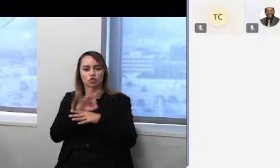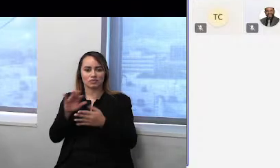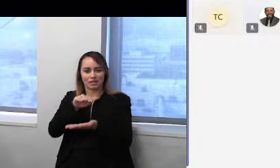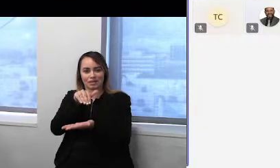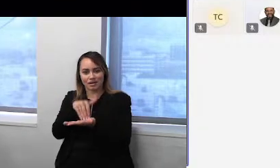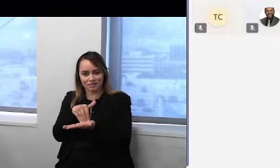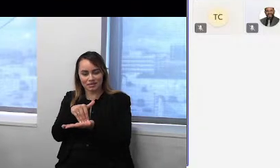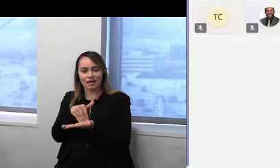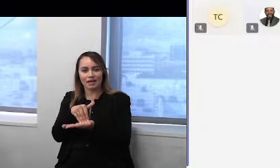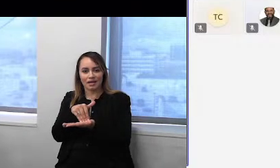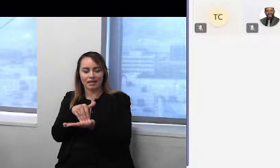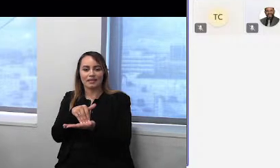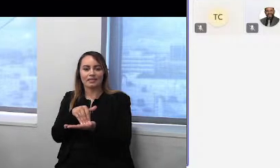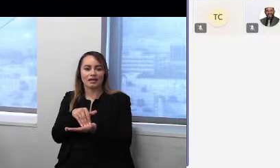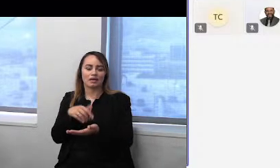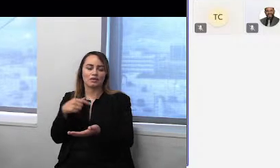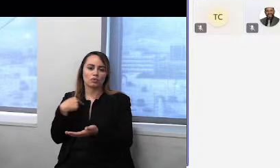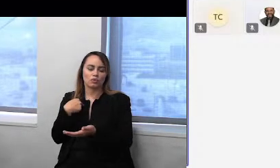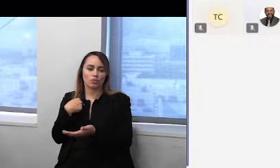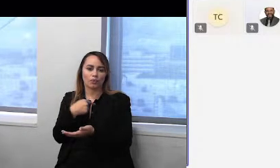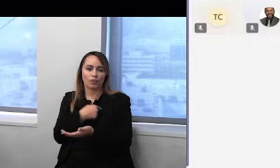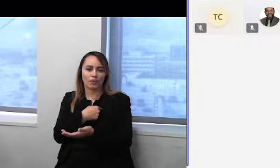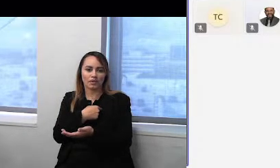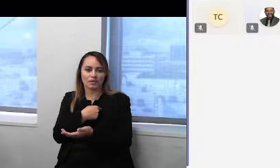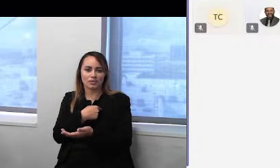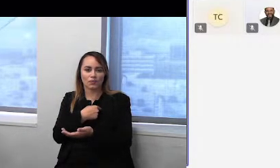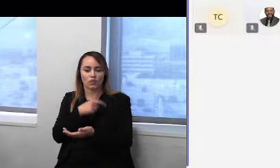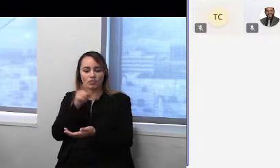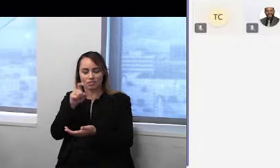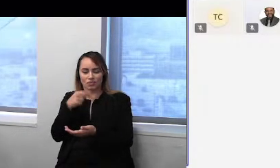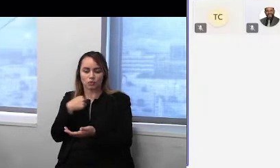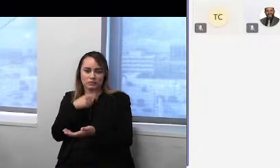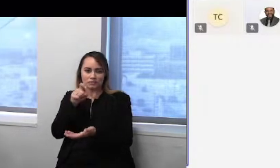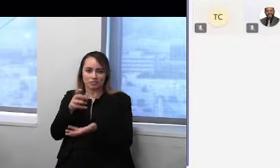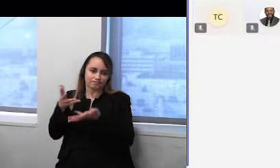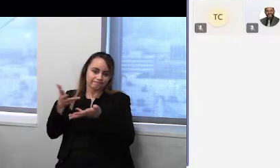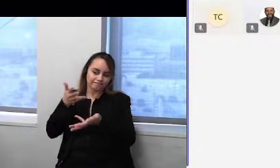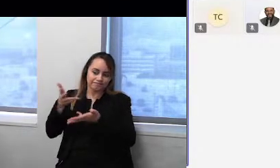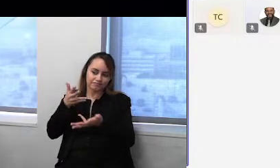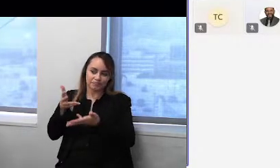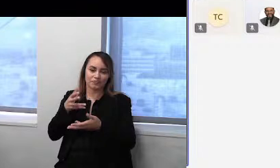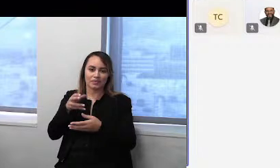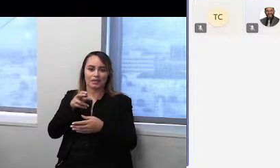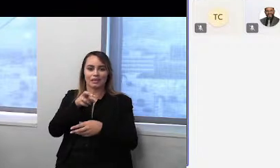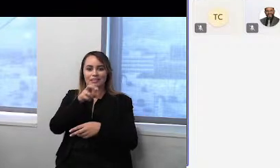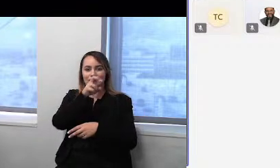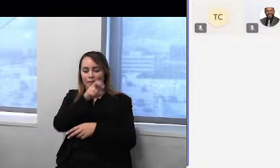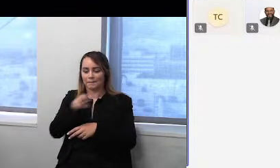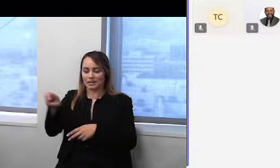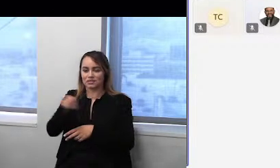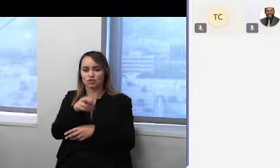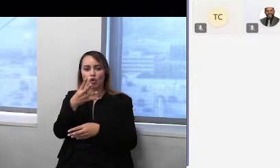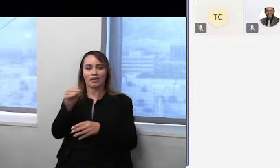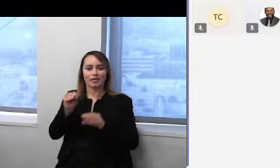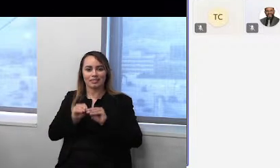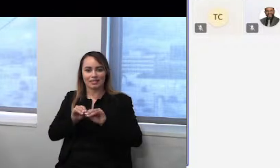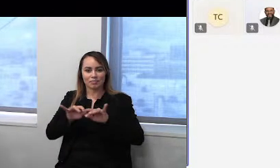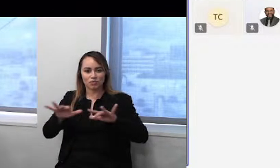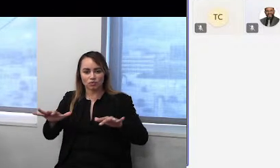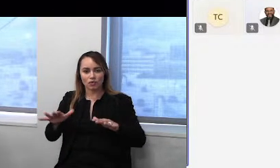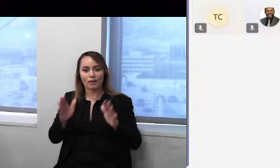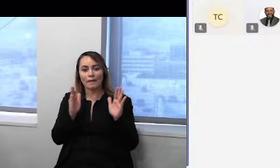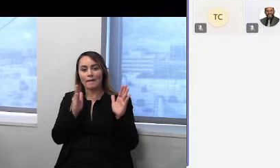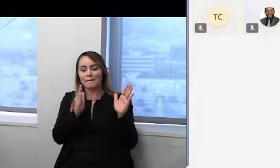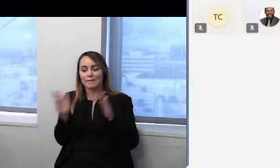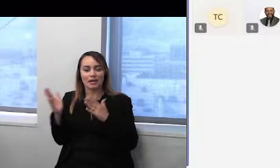that handle both transmission and also distribution. So it's a coordinated, integrated system planning that we continue working from. But all